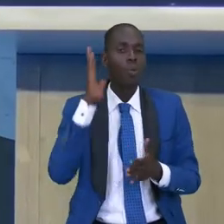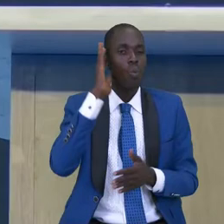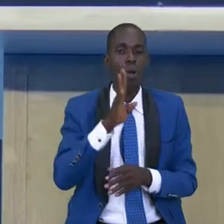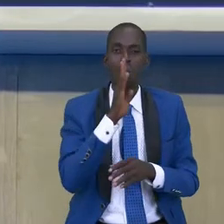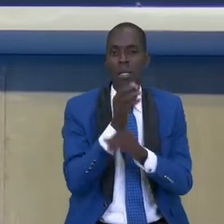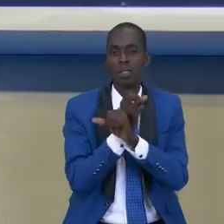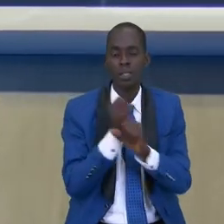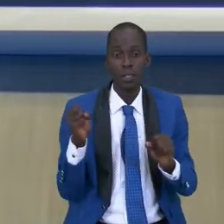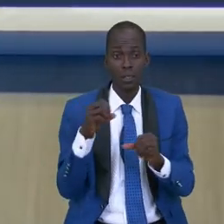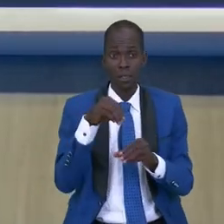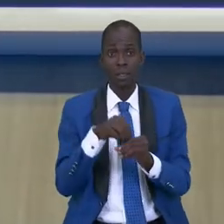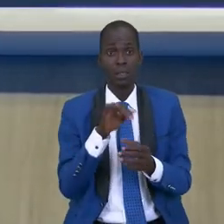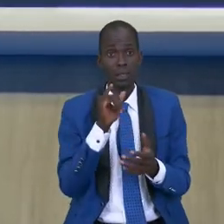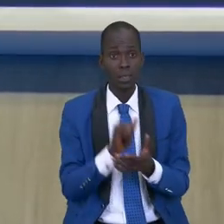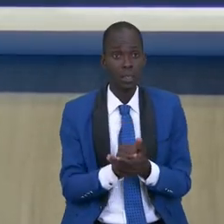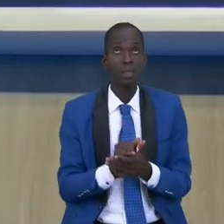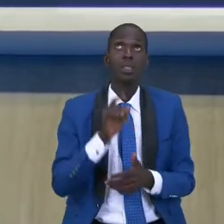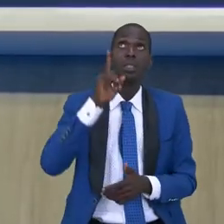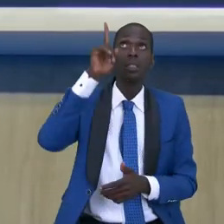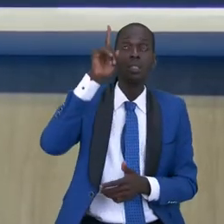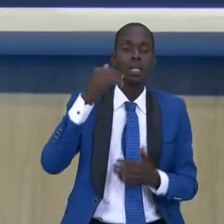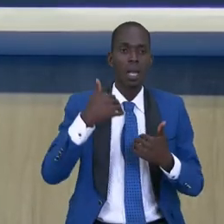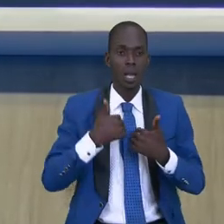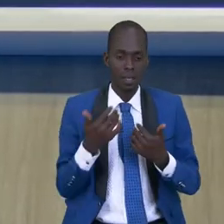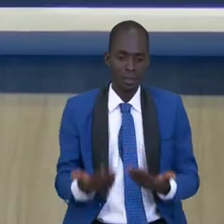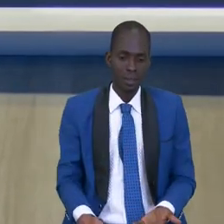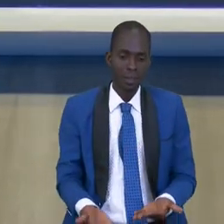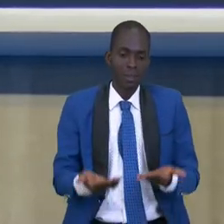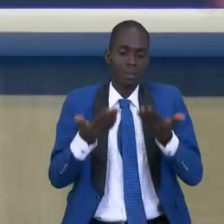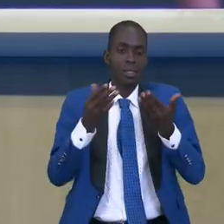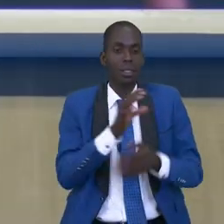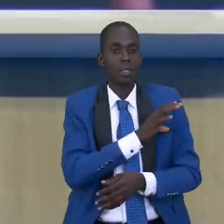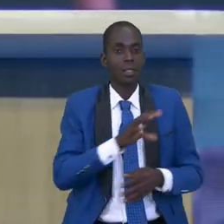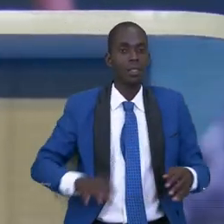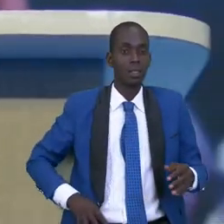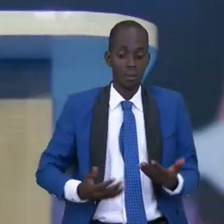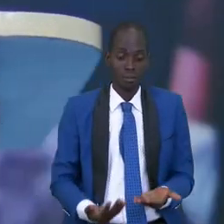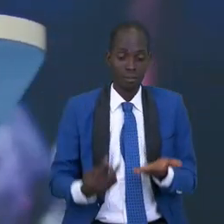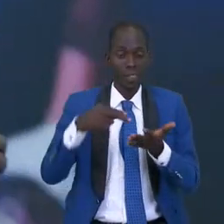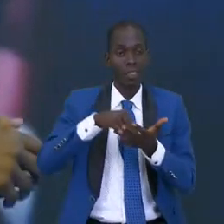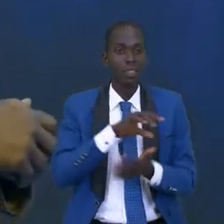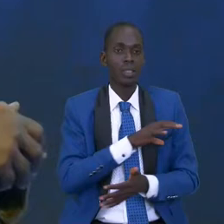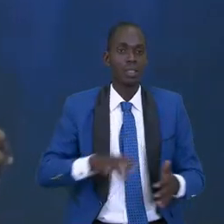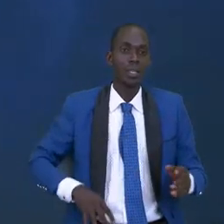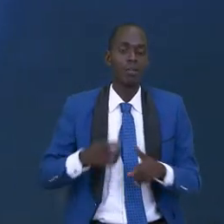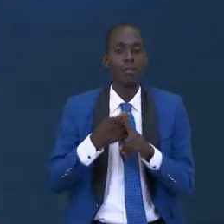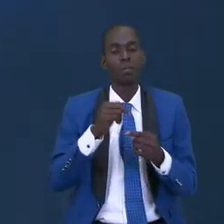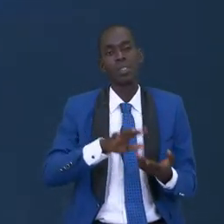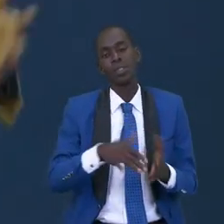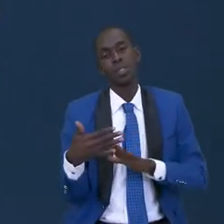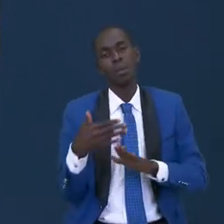saved, in that he has raised him from the dead. Praise the